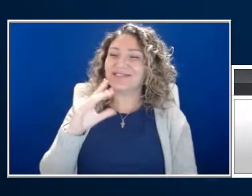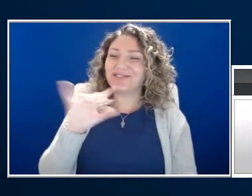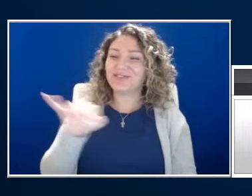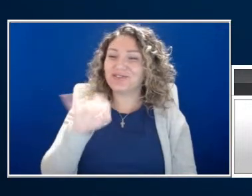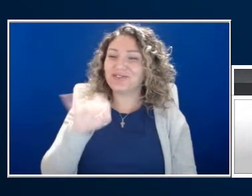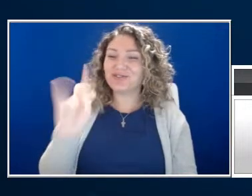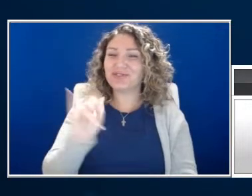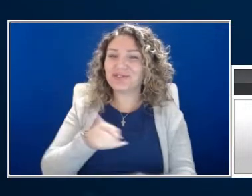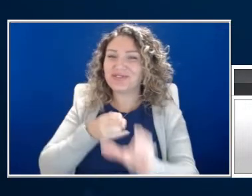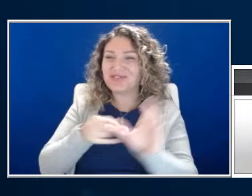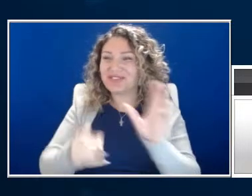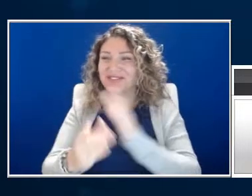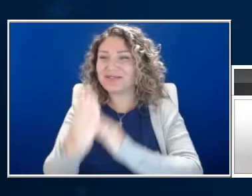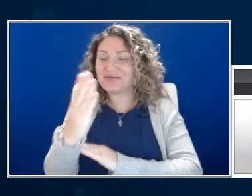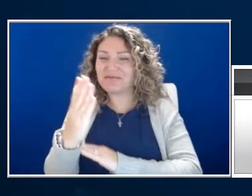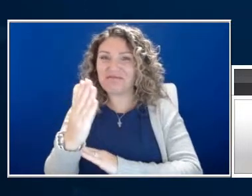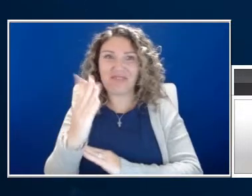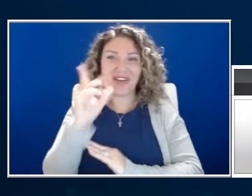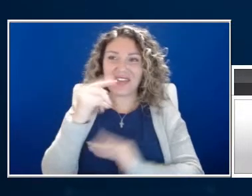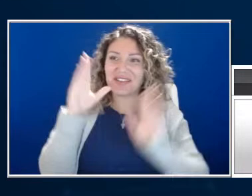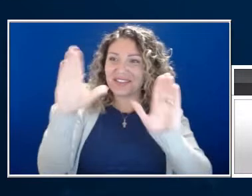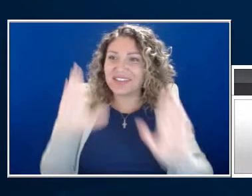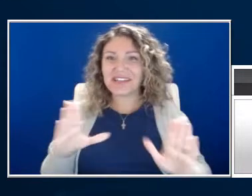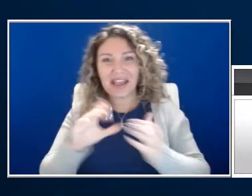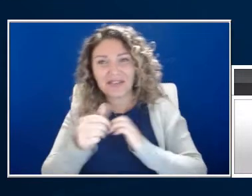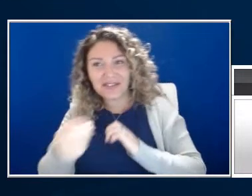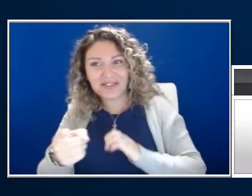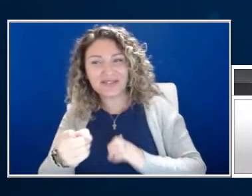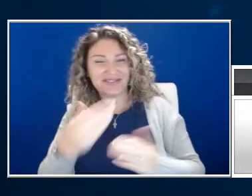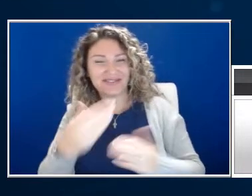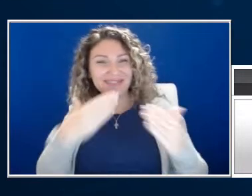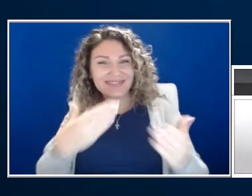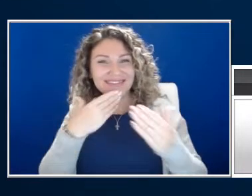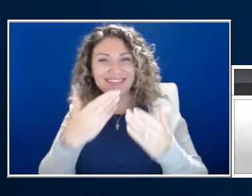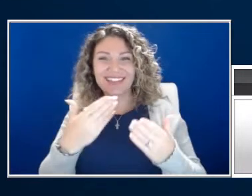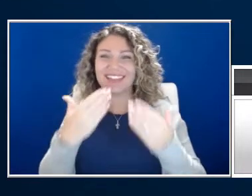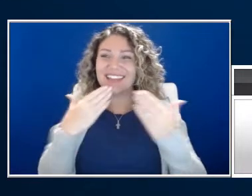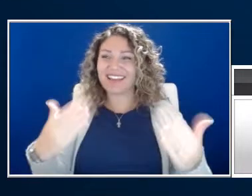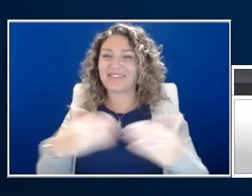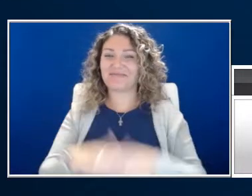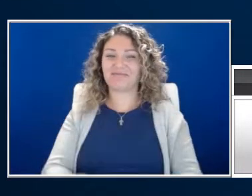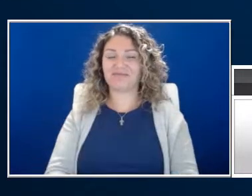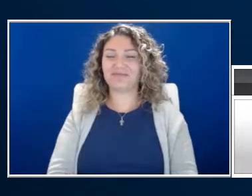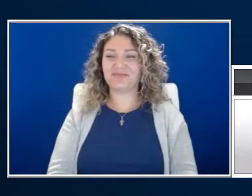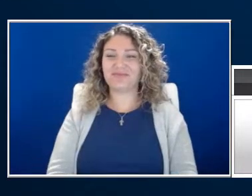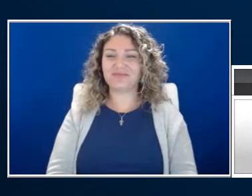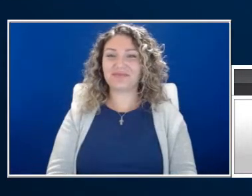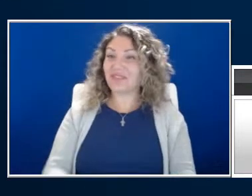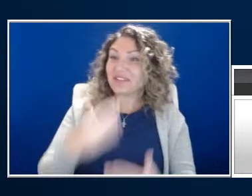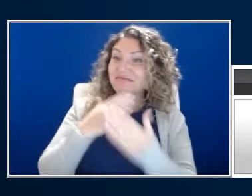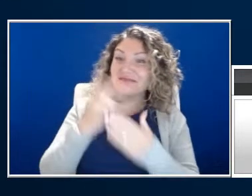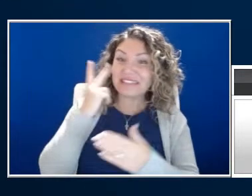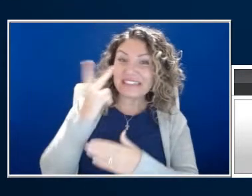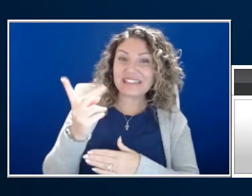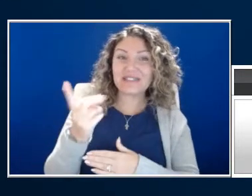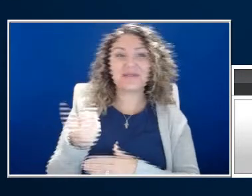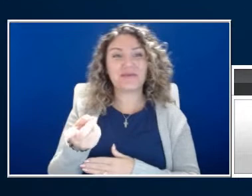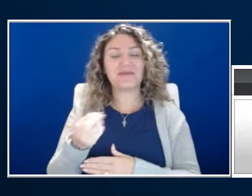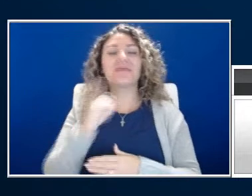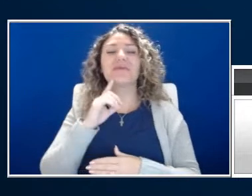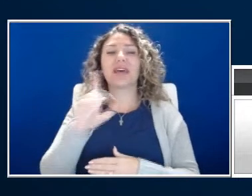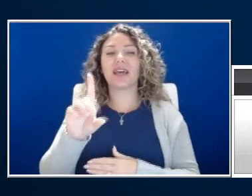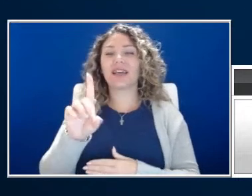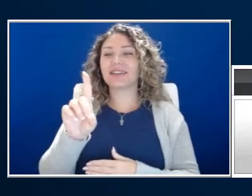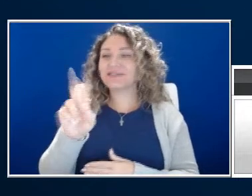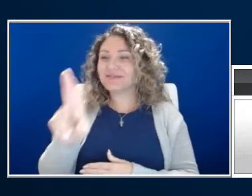How are you today? I'm very good. Thank you. Good to see you. Dr. Abdallah is your